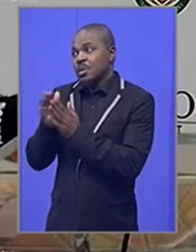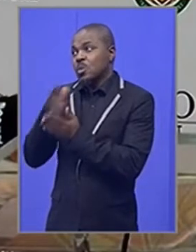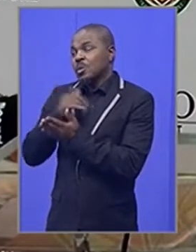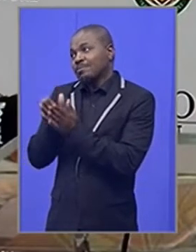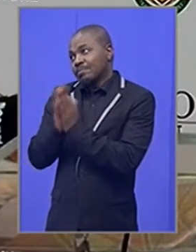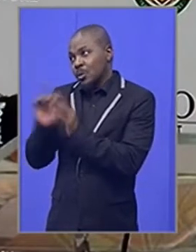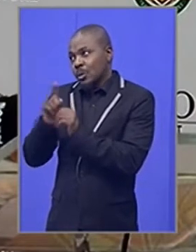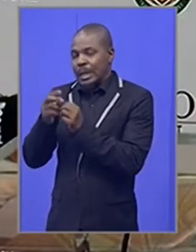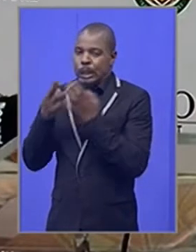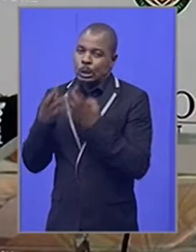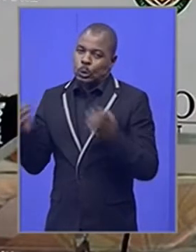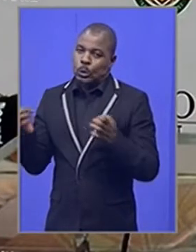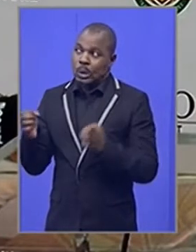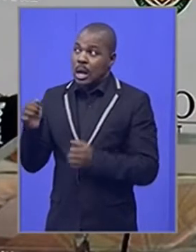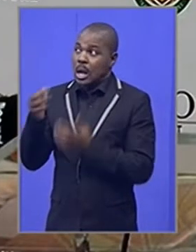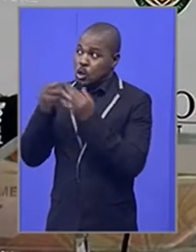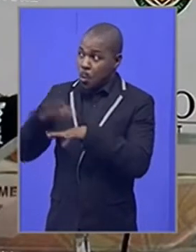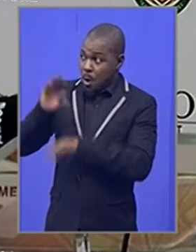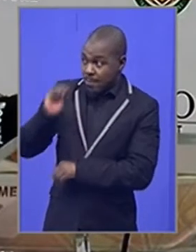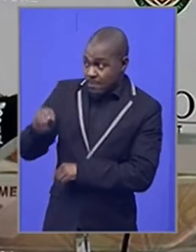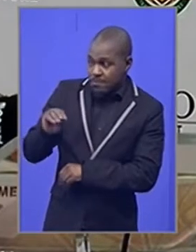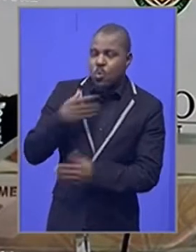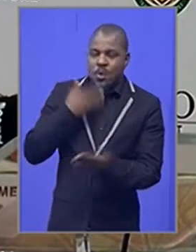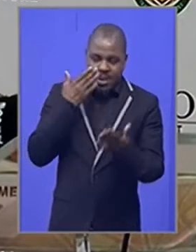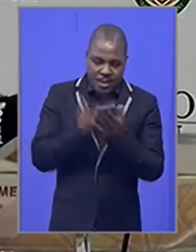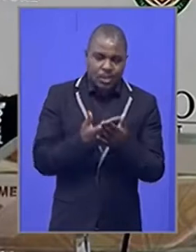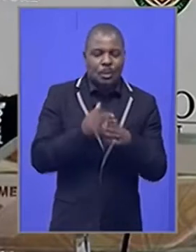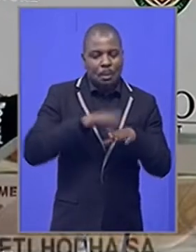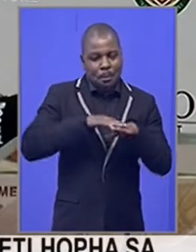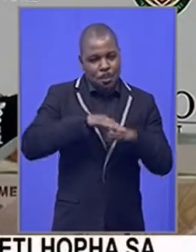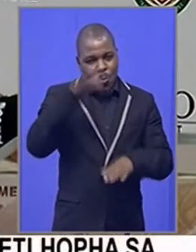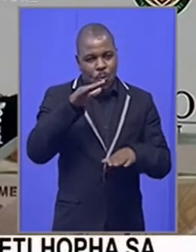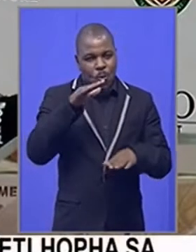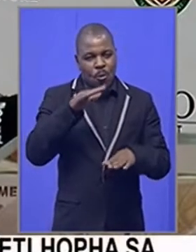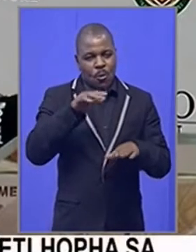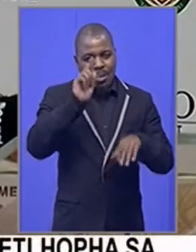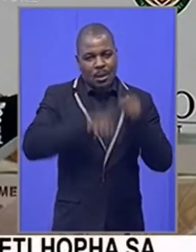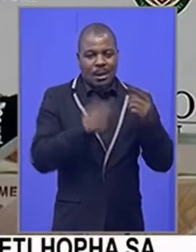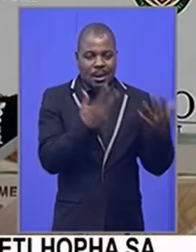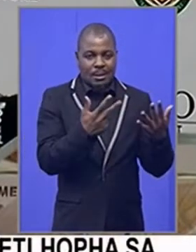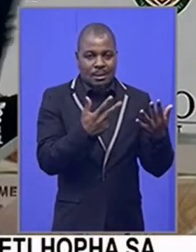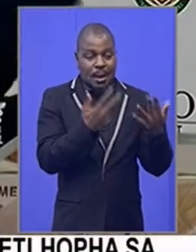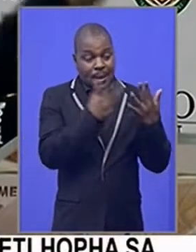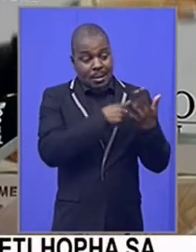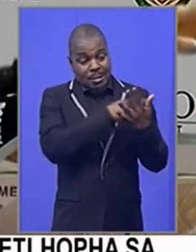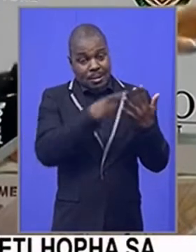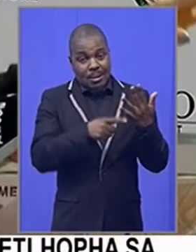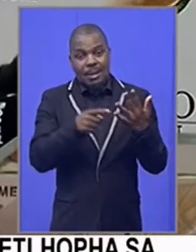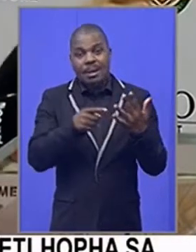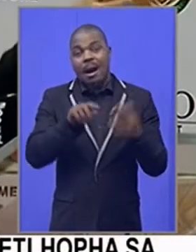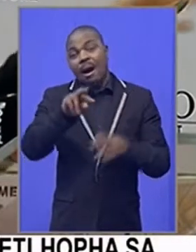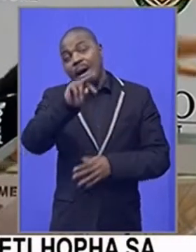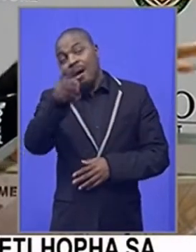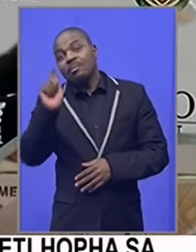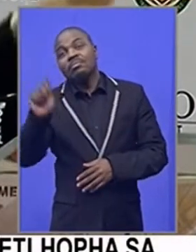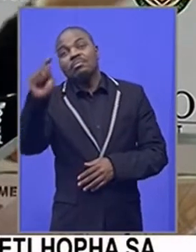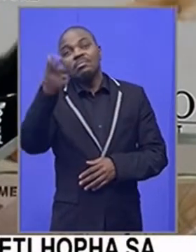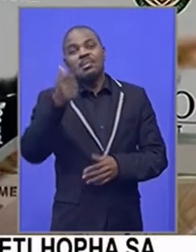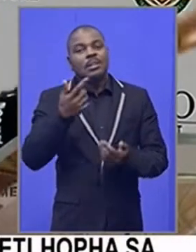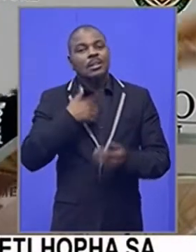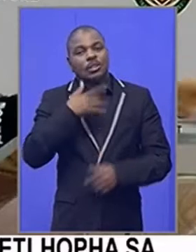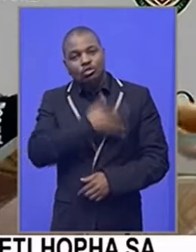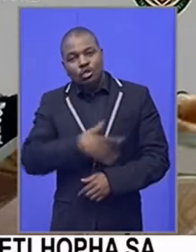more resources, we can do more than 8. 8 re bonang ke ya football ho na le di champion tse dingwe go